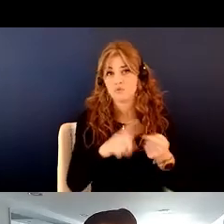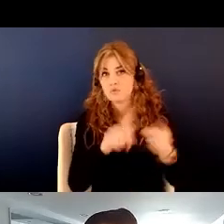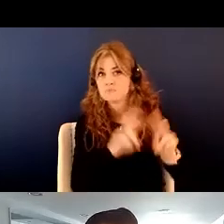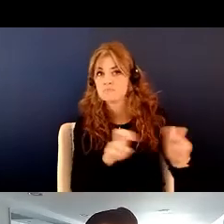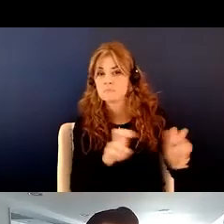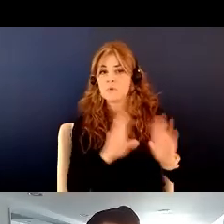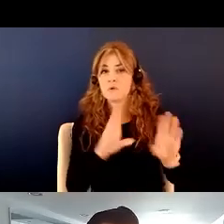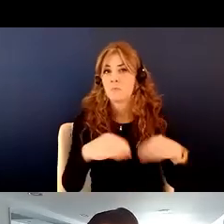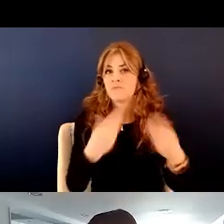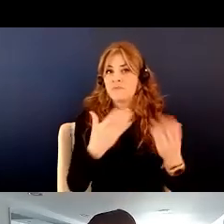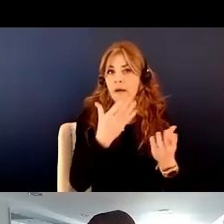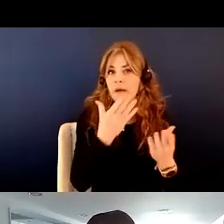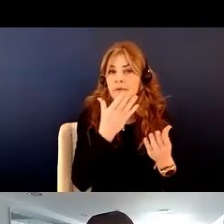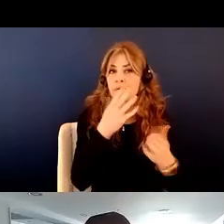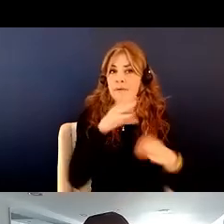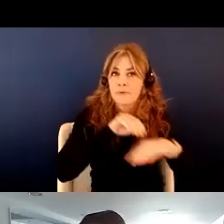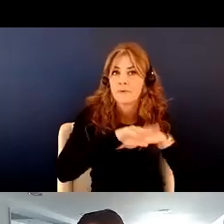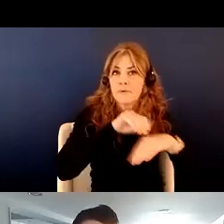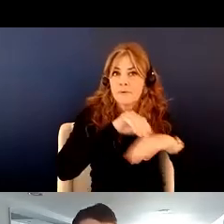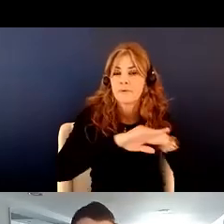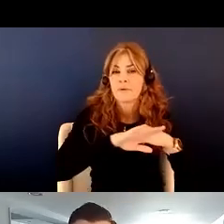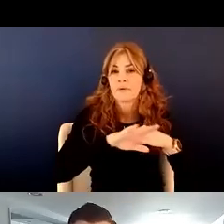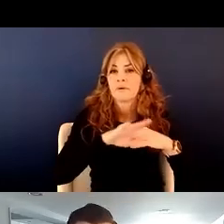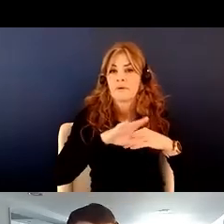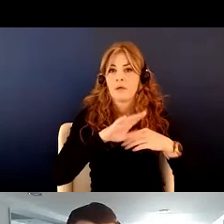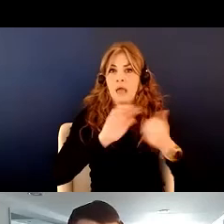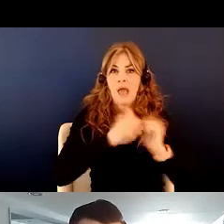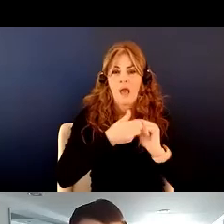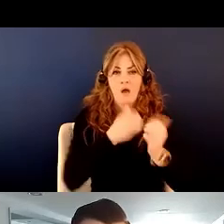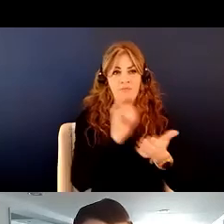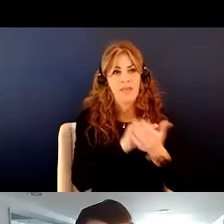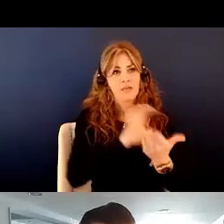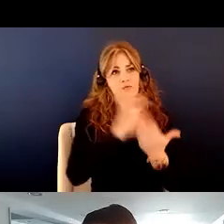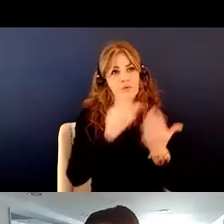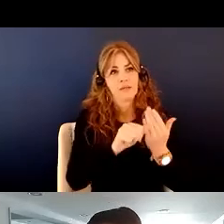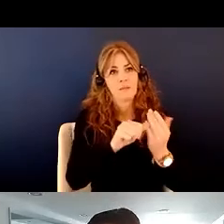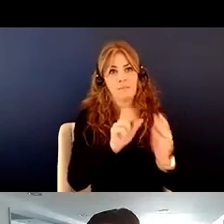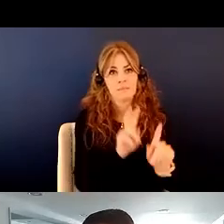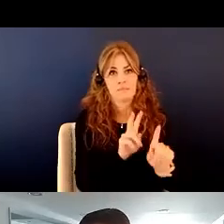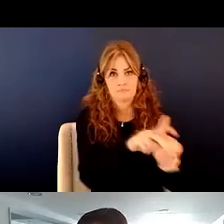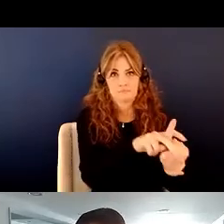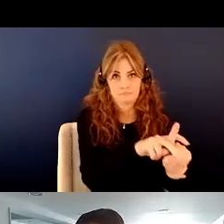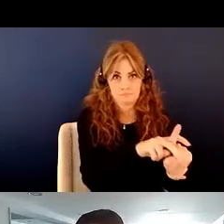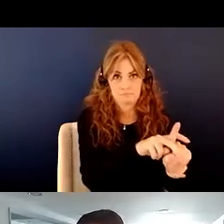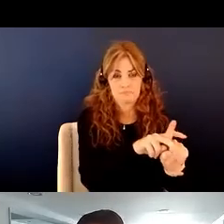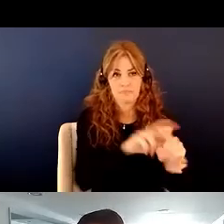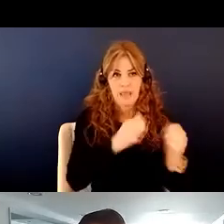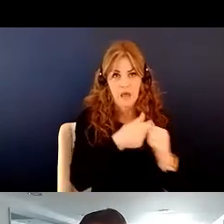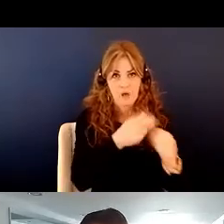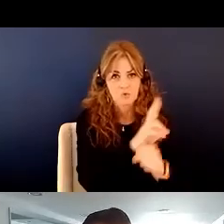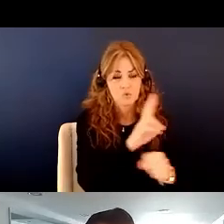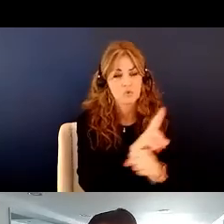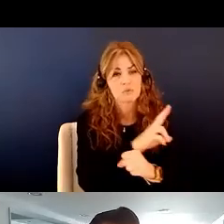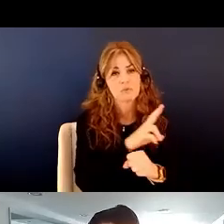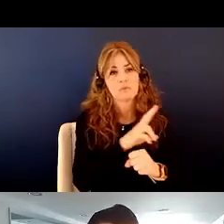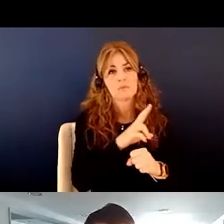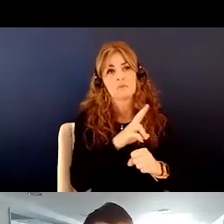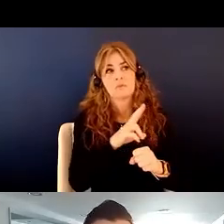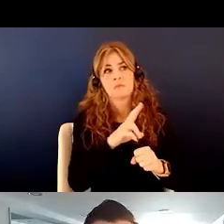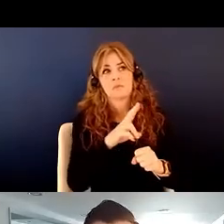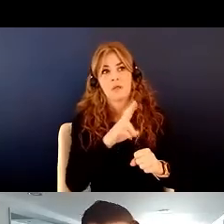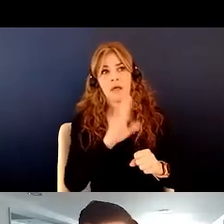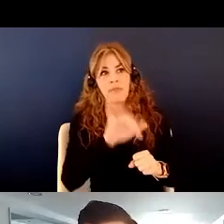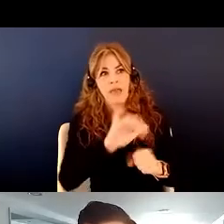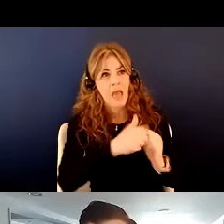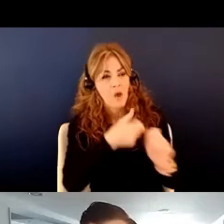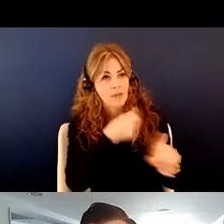into how implementation of that curriculum might vary across contexts, or for different types of learners, or may be more